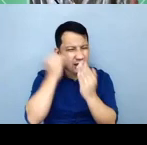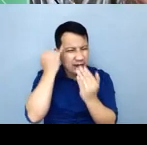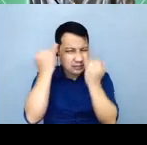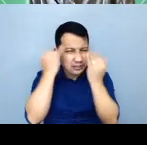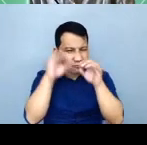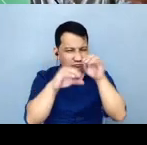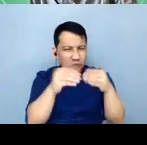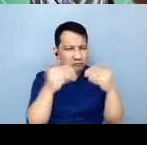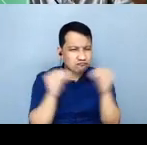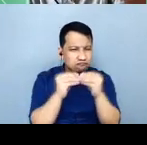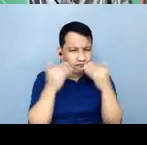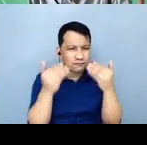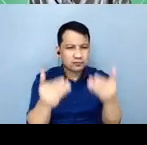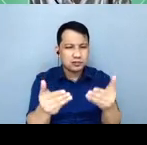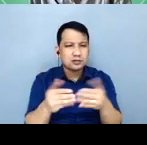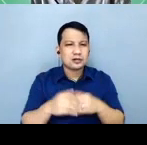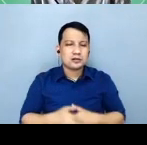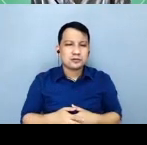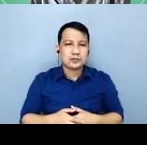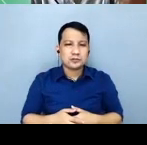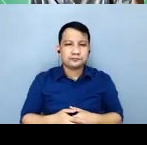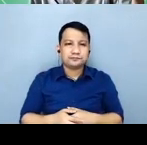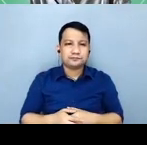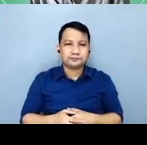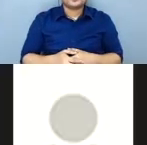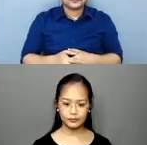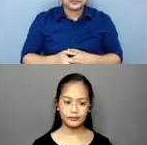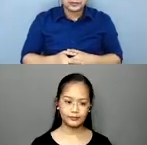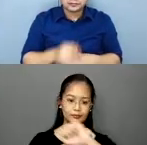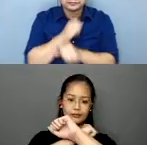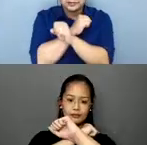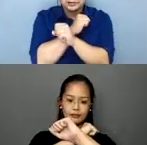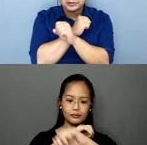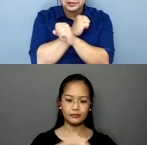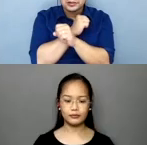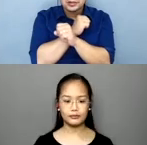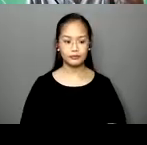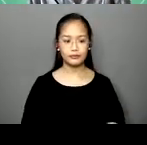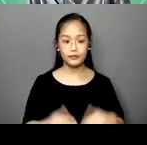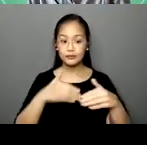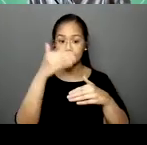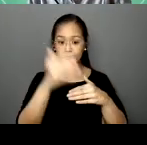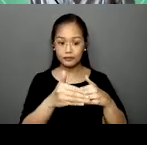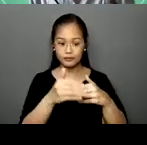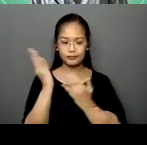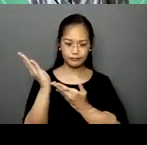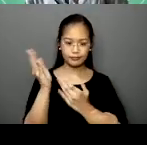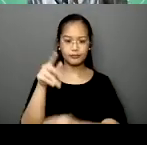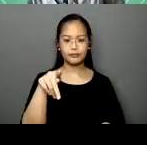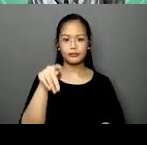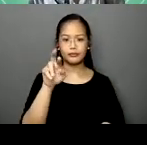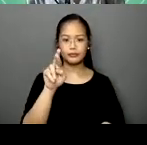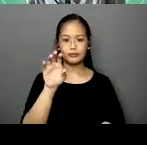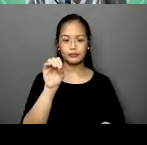in mind sustainability, even from the core aspect. And the next one, which would be prototyping. So